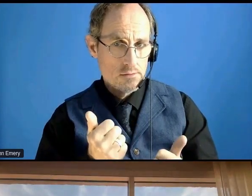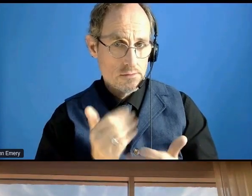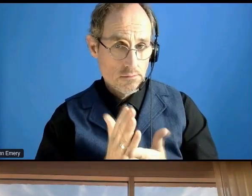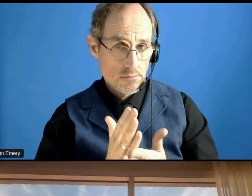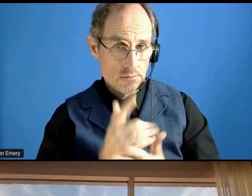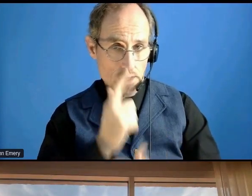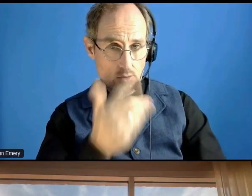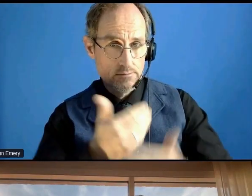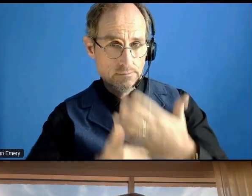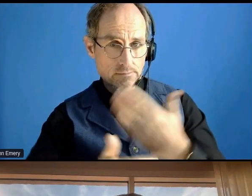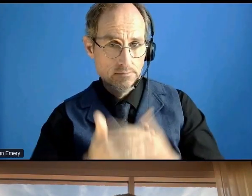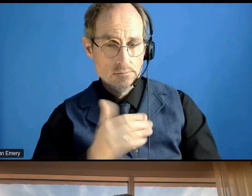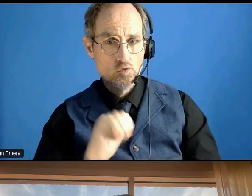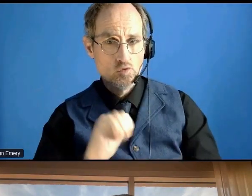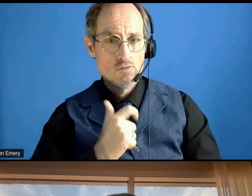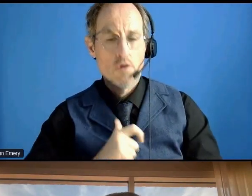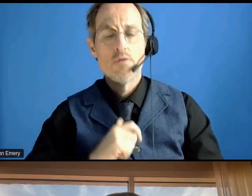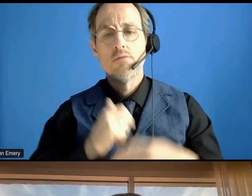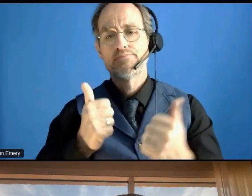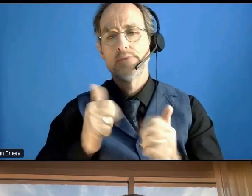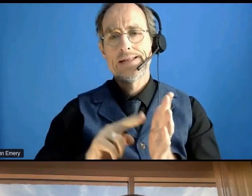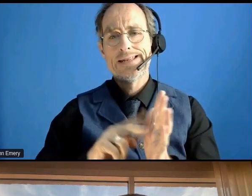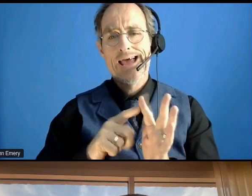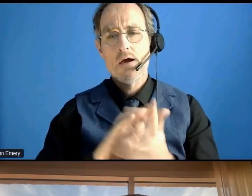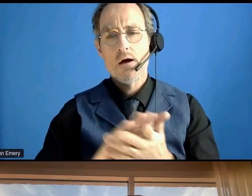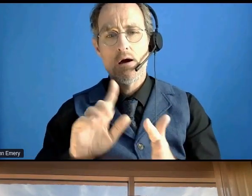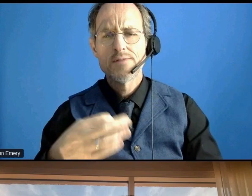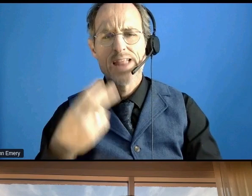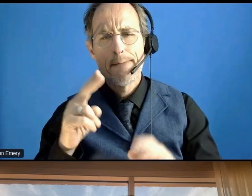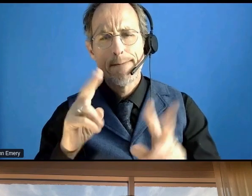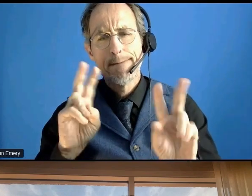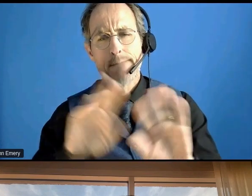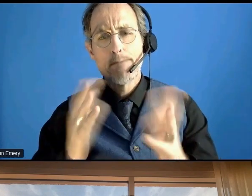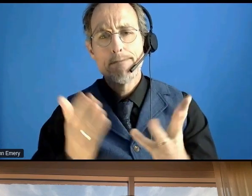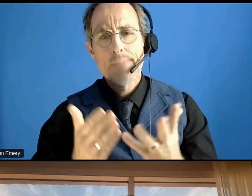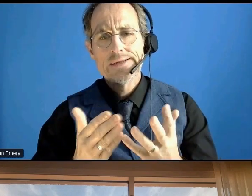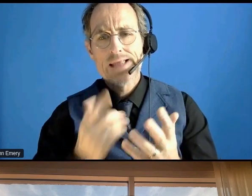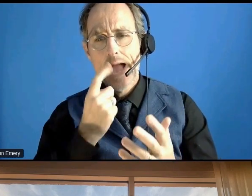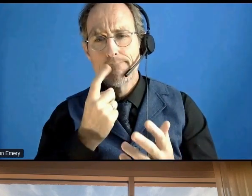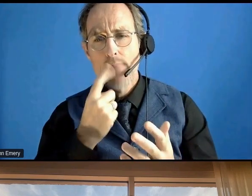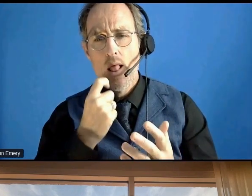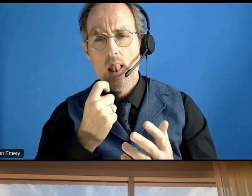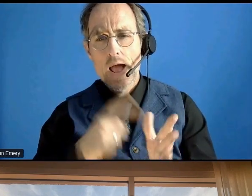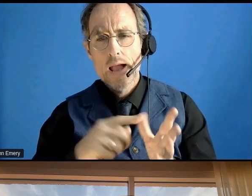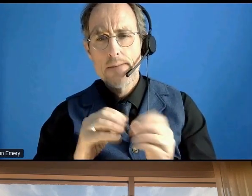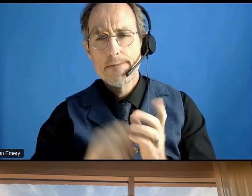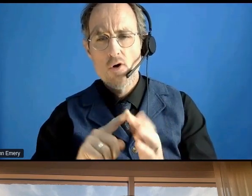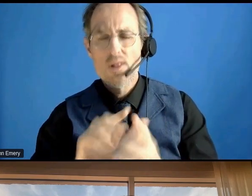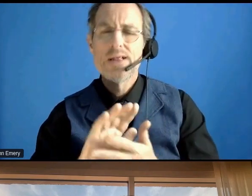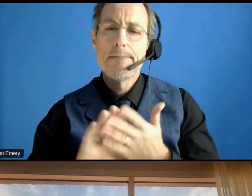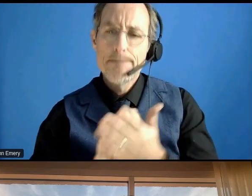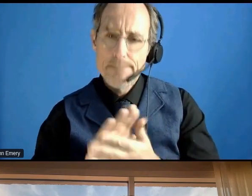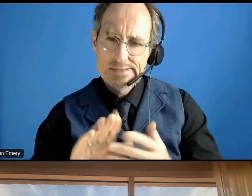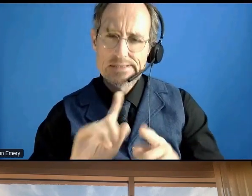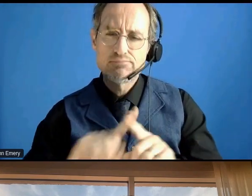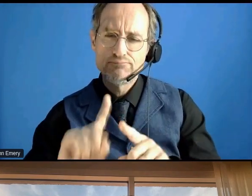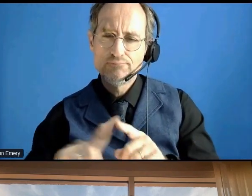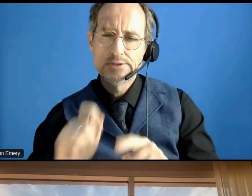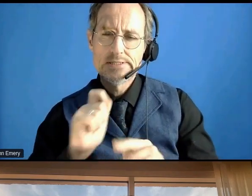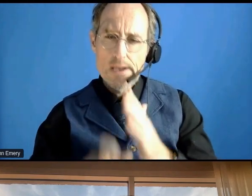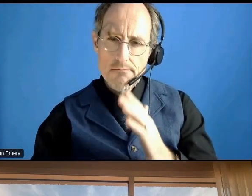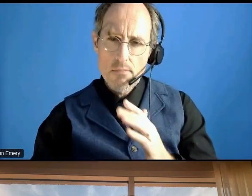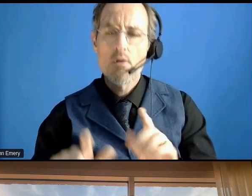that's compared to 40% of non-disabled people. So there's a gap there, and there's lots of reasons why disabled people don't take as